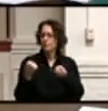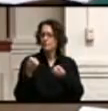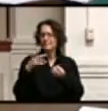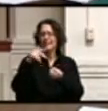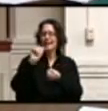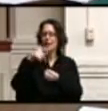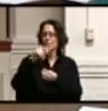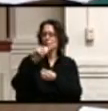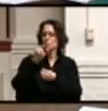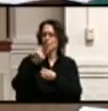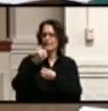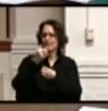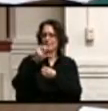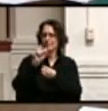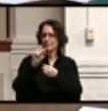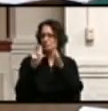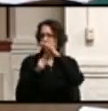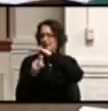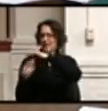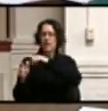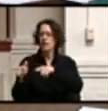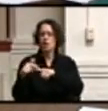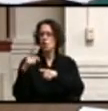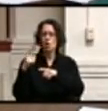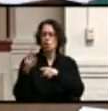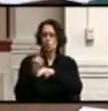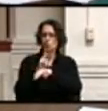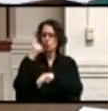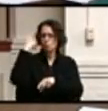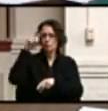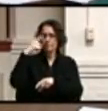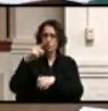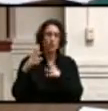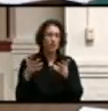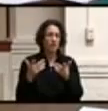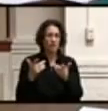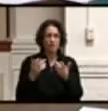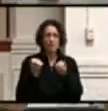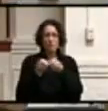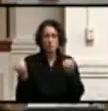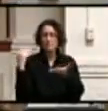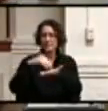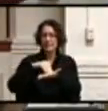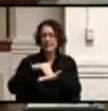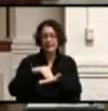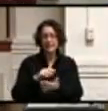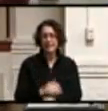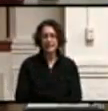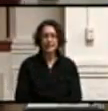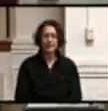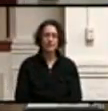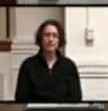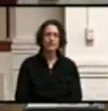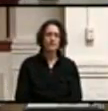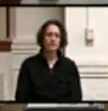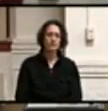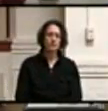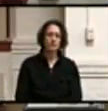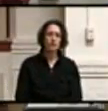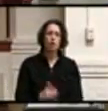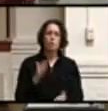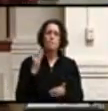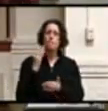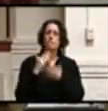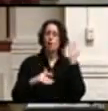apparatus. We're using part of the old apparatus bay for turnout gear.